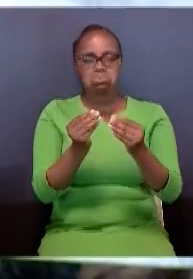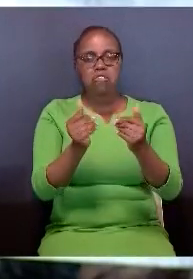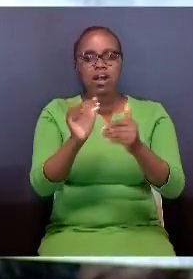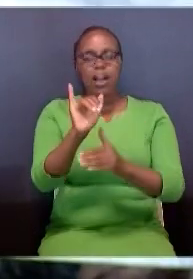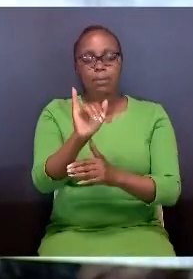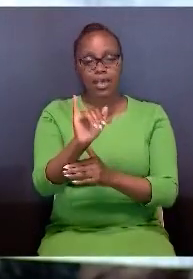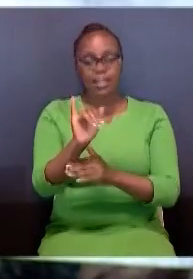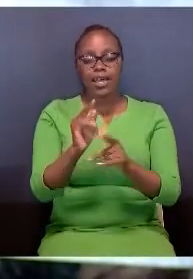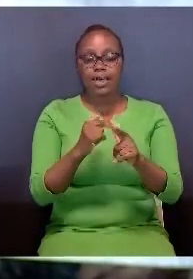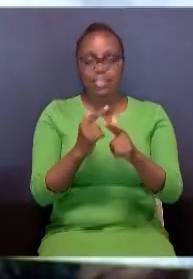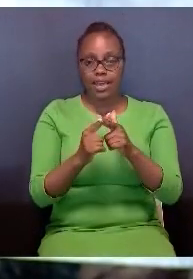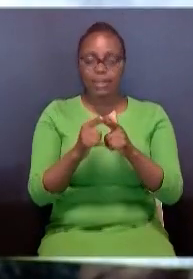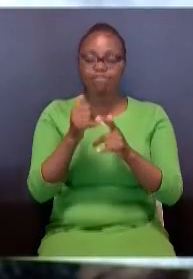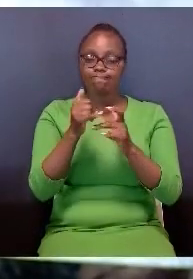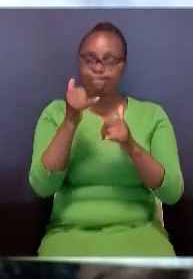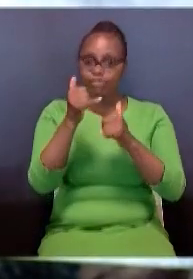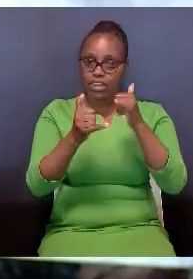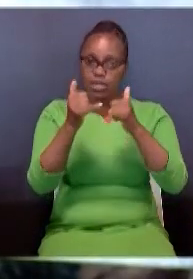And ultimately,